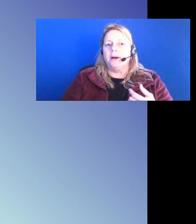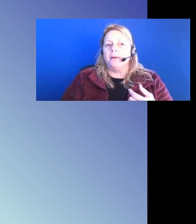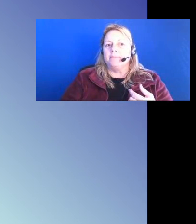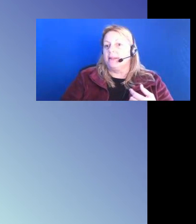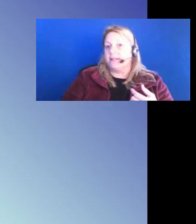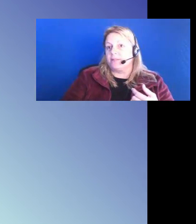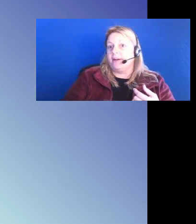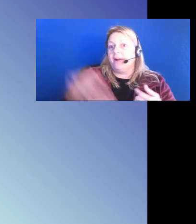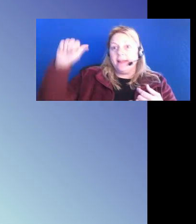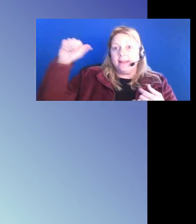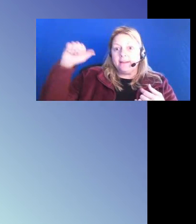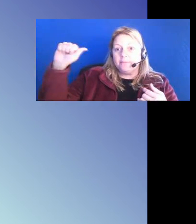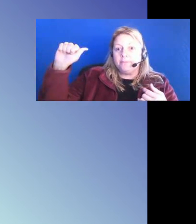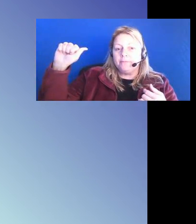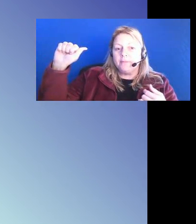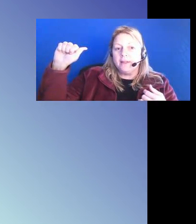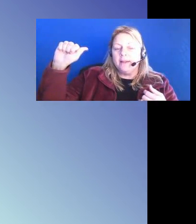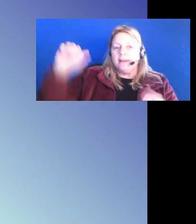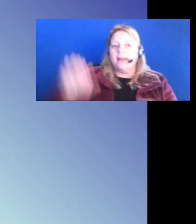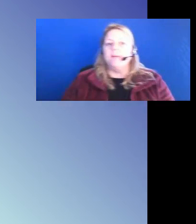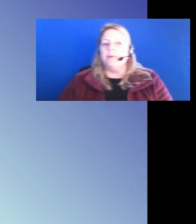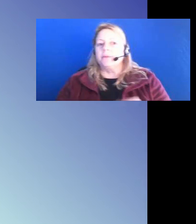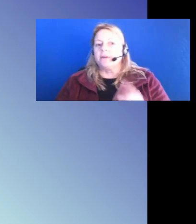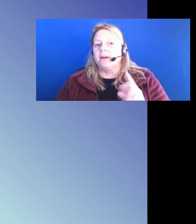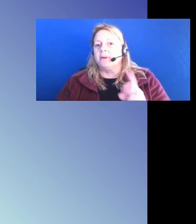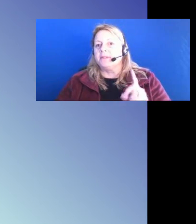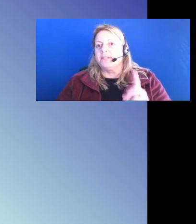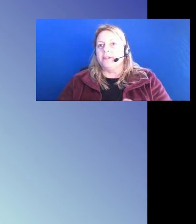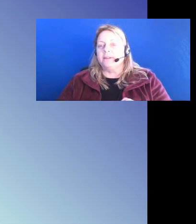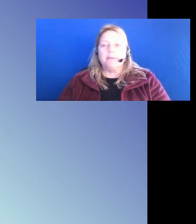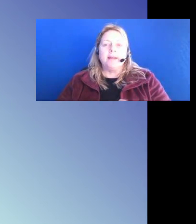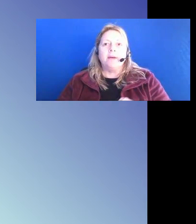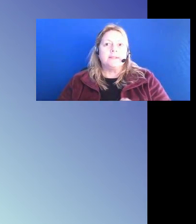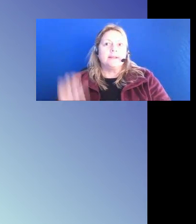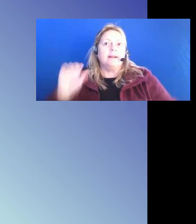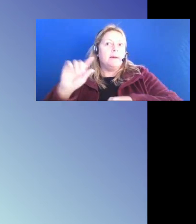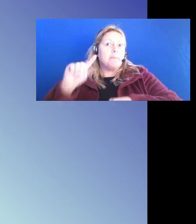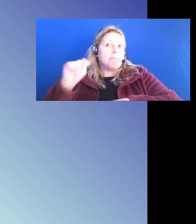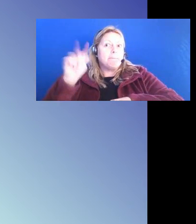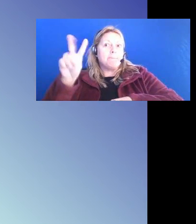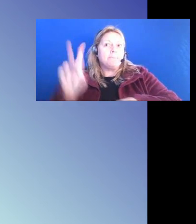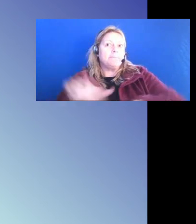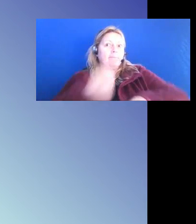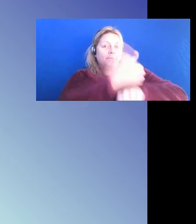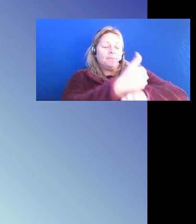show the classifier A, and when we're talking about a TV or lamp and how it's set up,